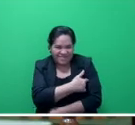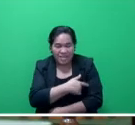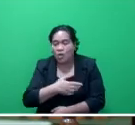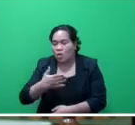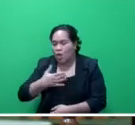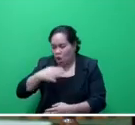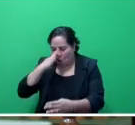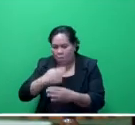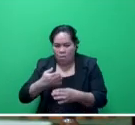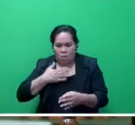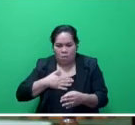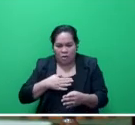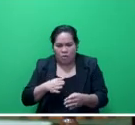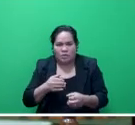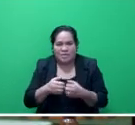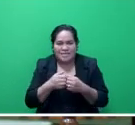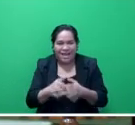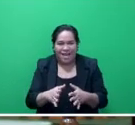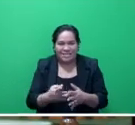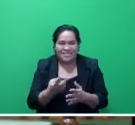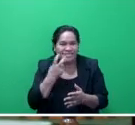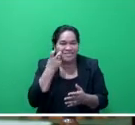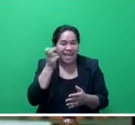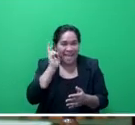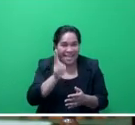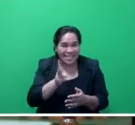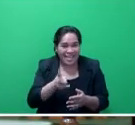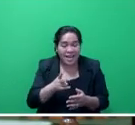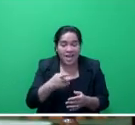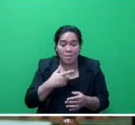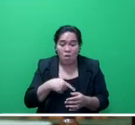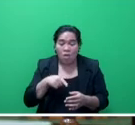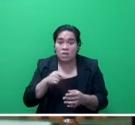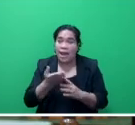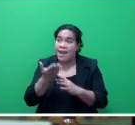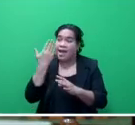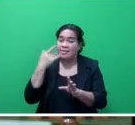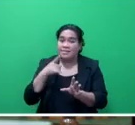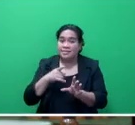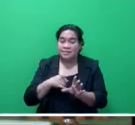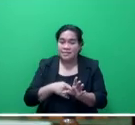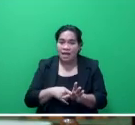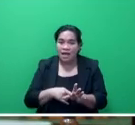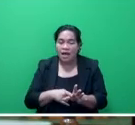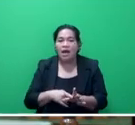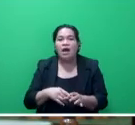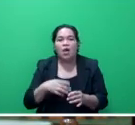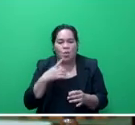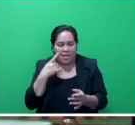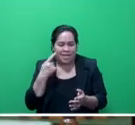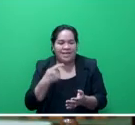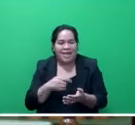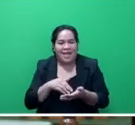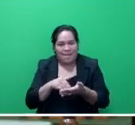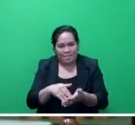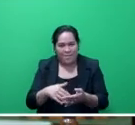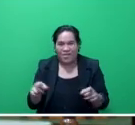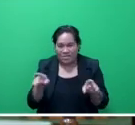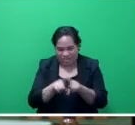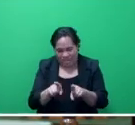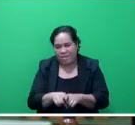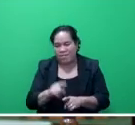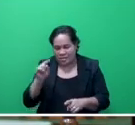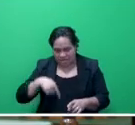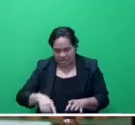recovery. Apart from the large reductions in tourism sector taxes last year, which will remain, we are providing additional tax incentives